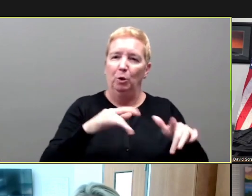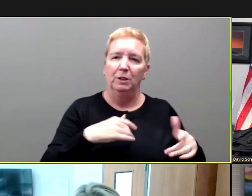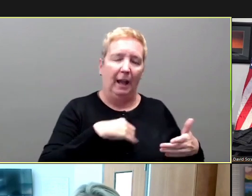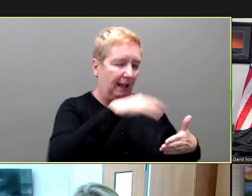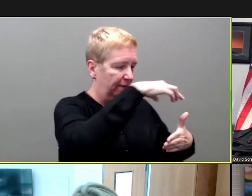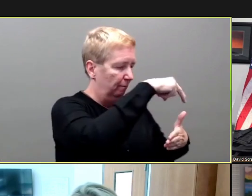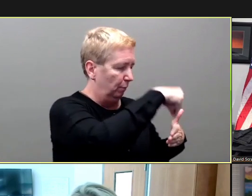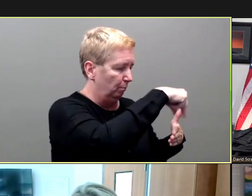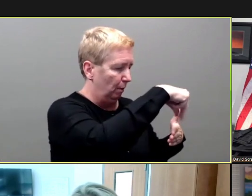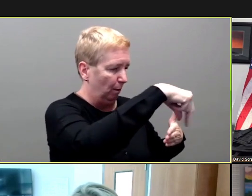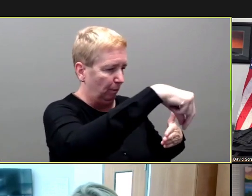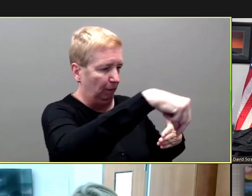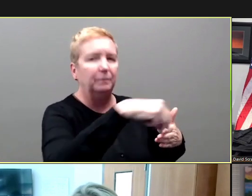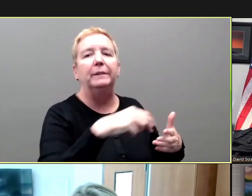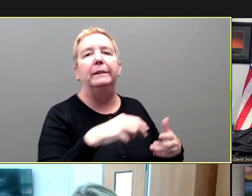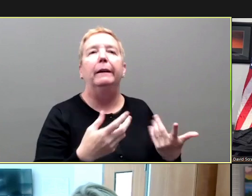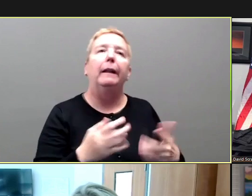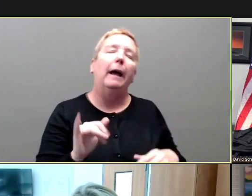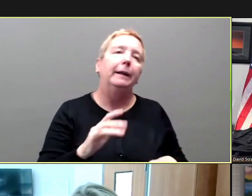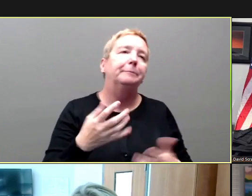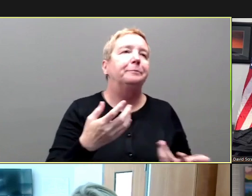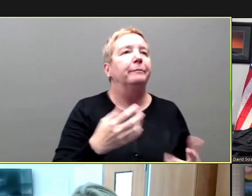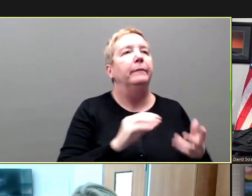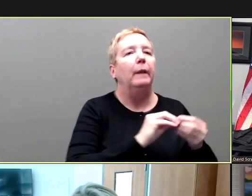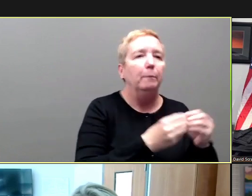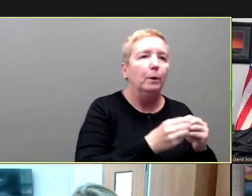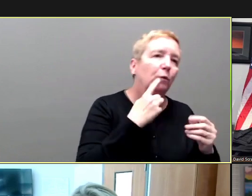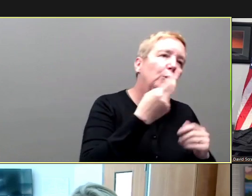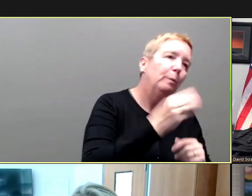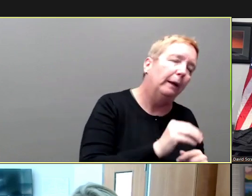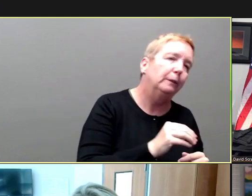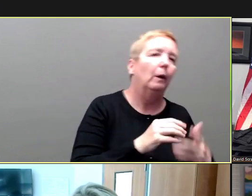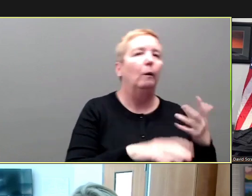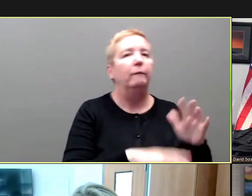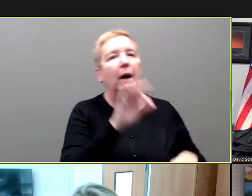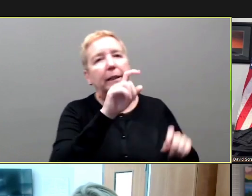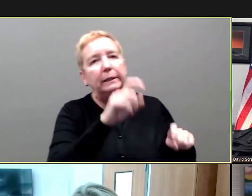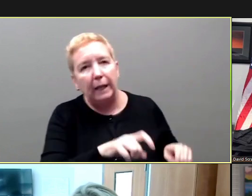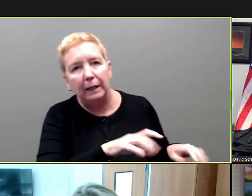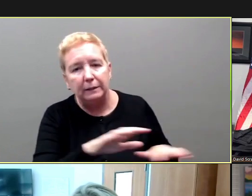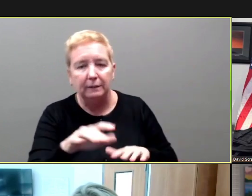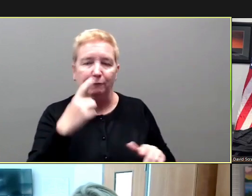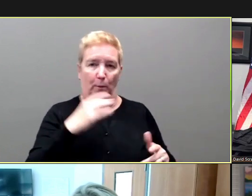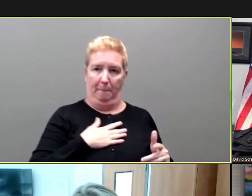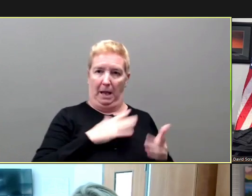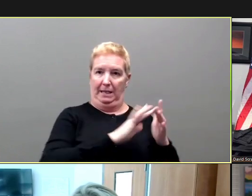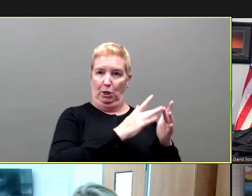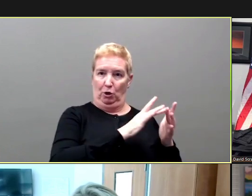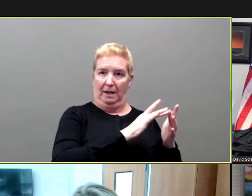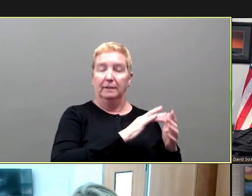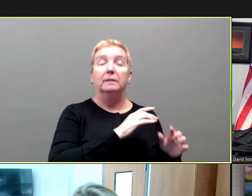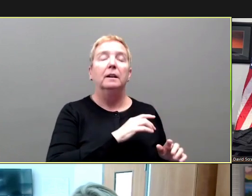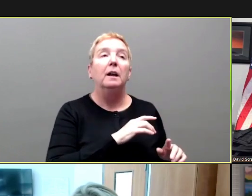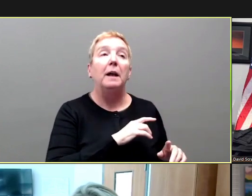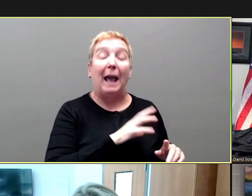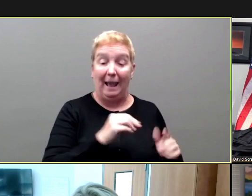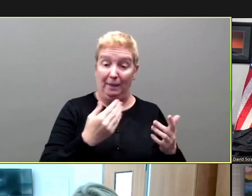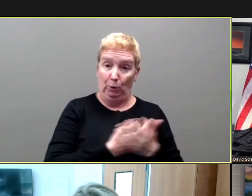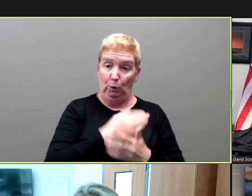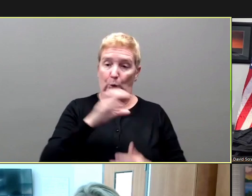websites finding a test and treatments and things like that. But then the UpToDate, the new CDC UpToDate,